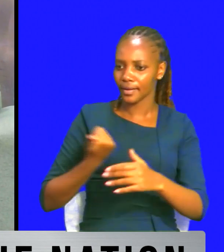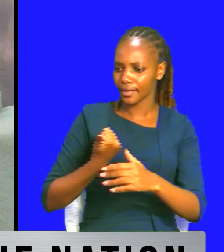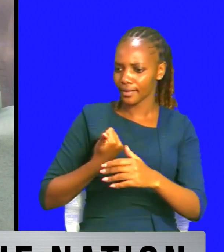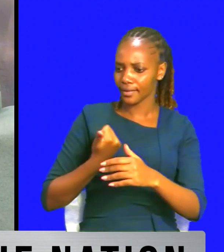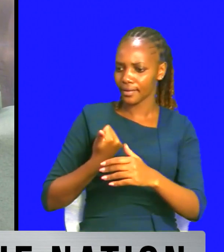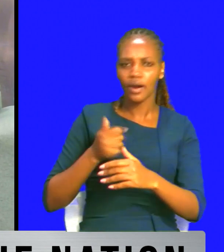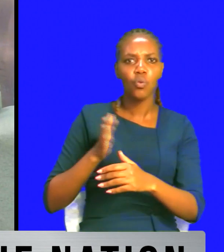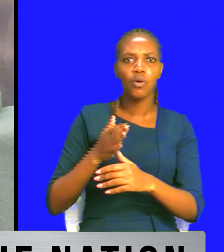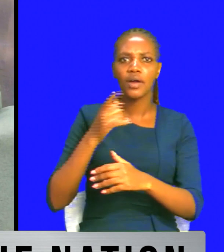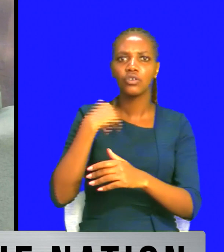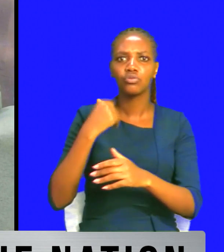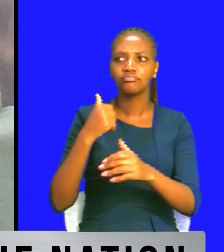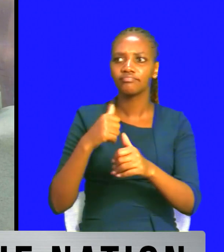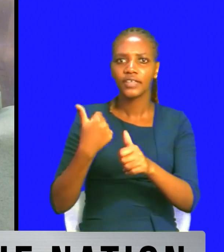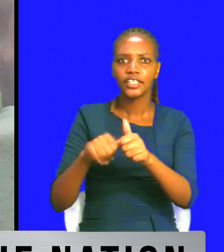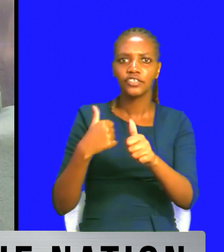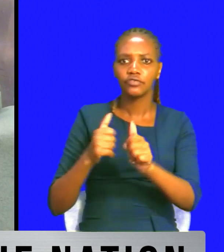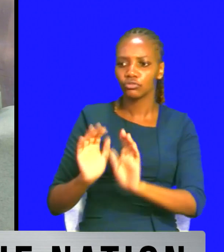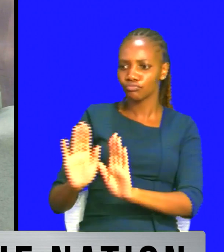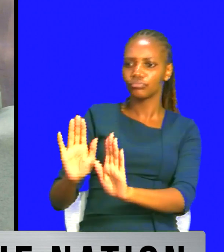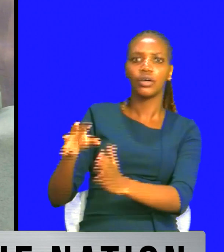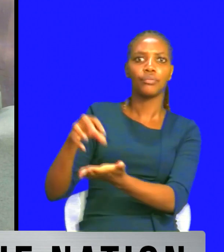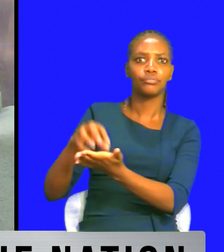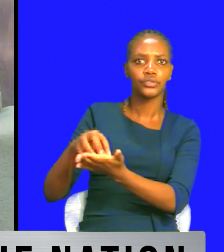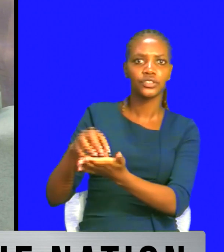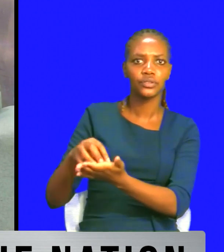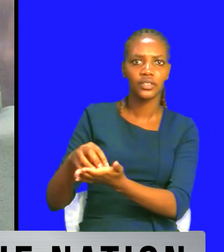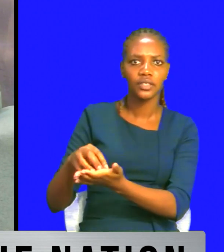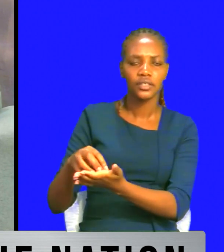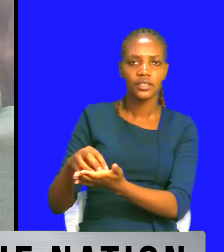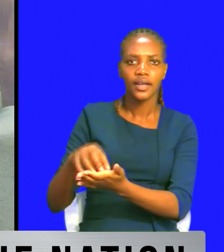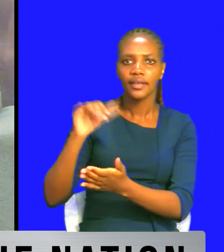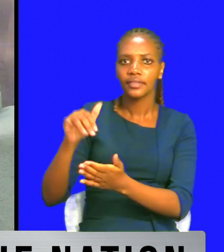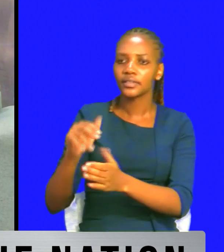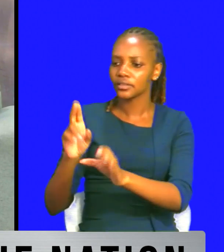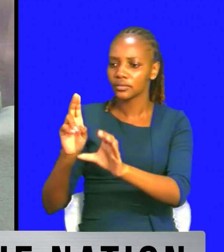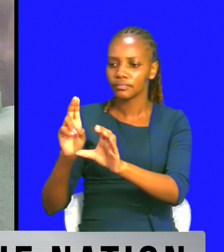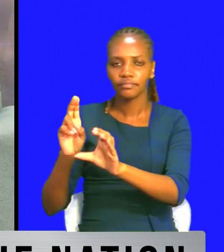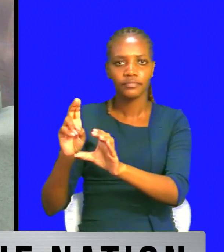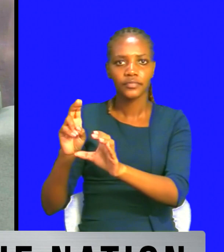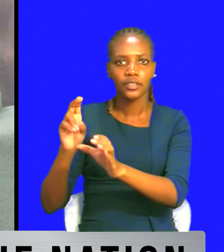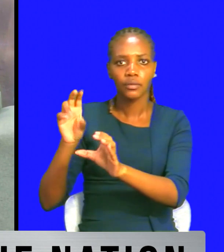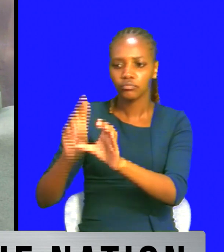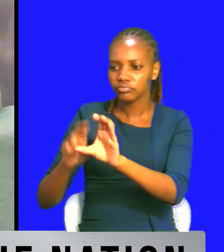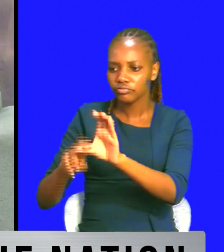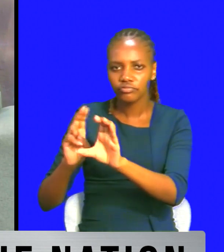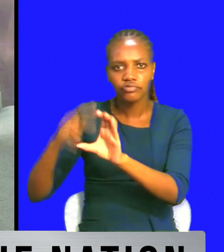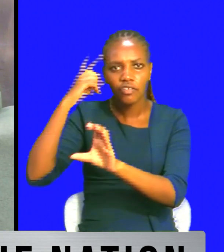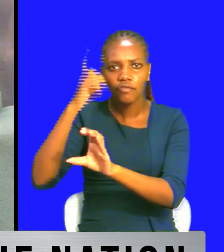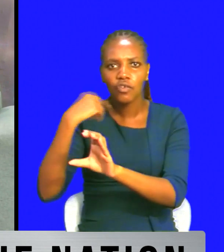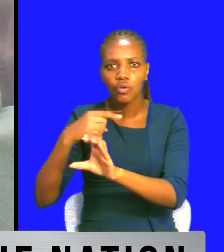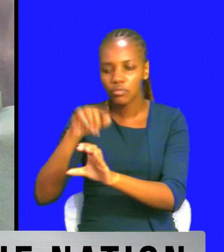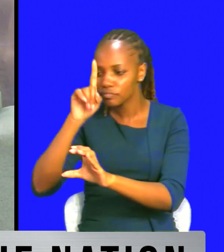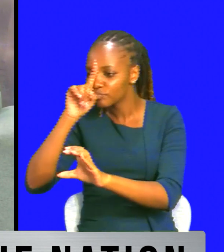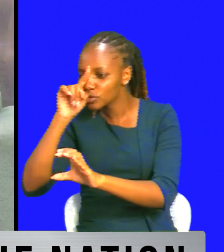to leave a seat that she was assigned. That seat was assigned to be a white person. And for her, she sat there and said, I'm not going to